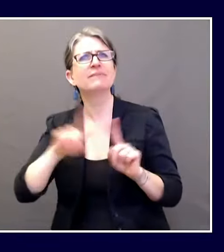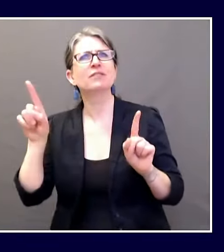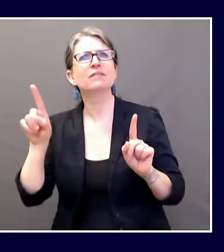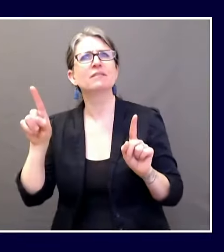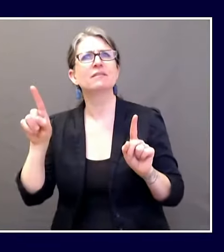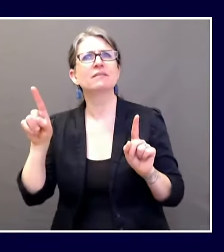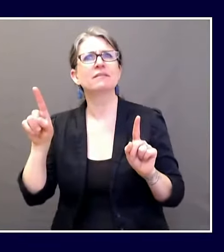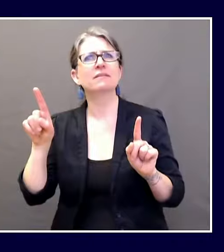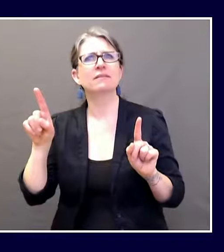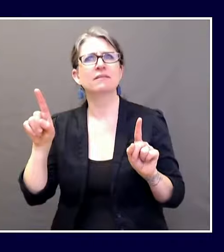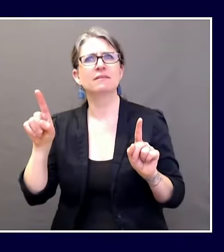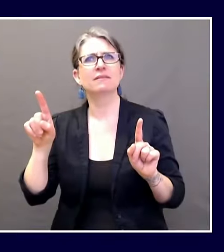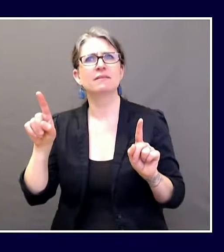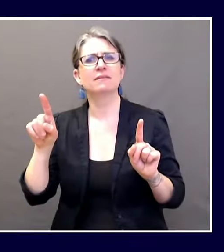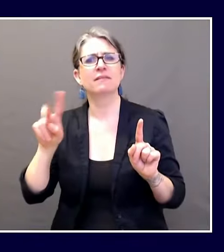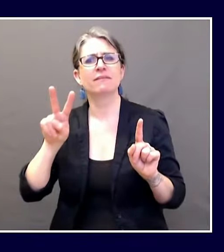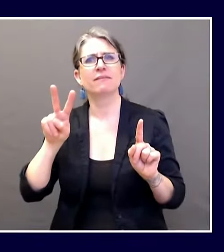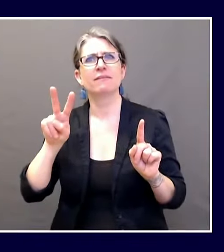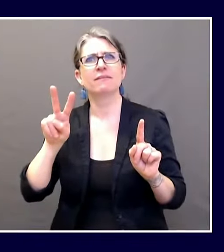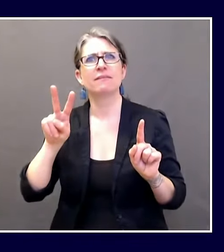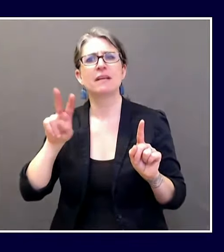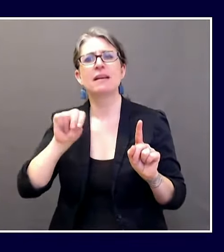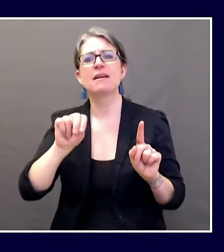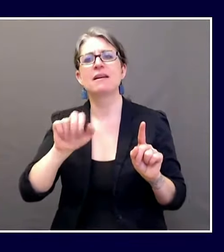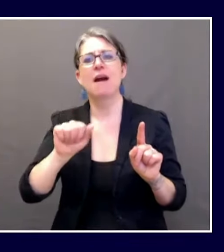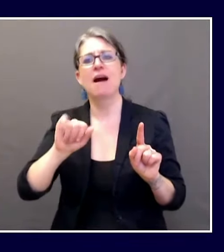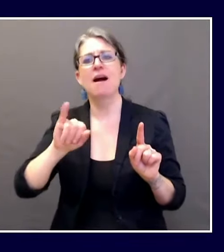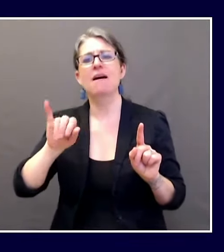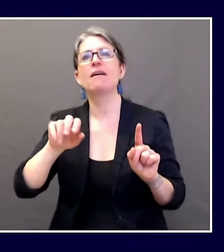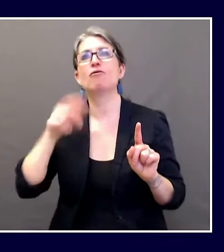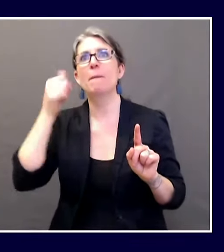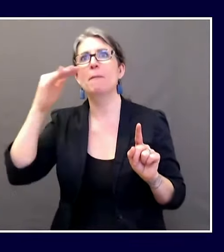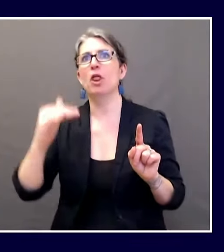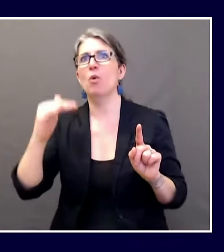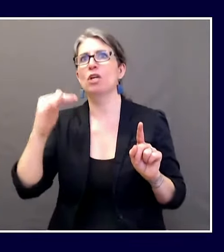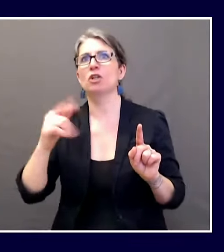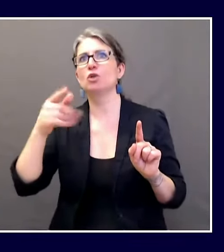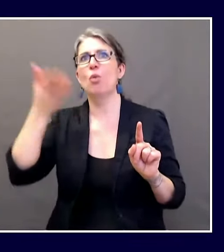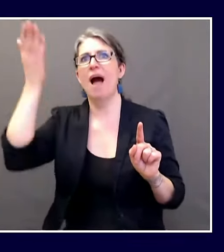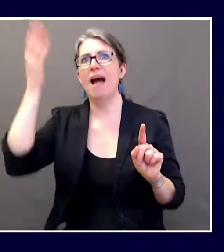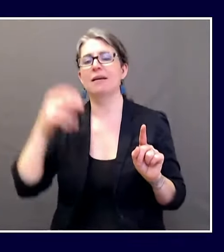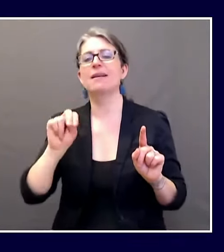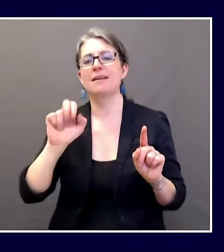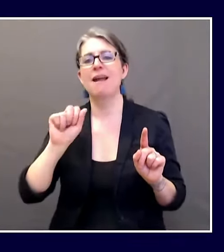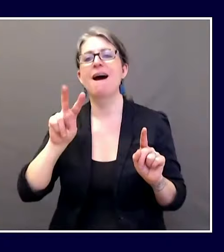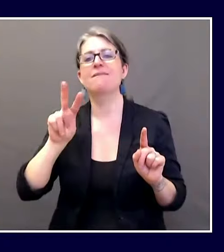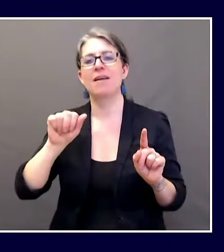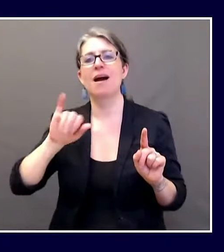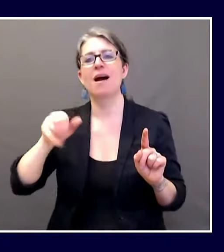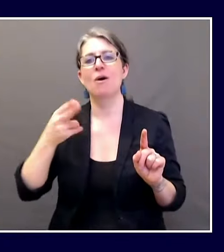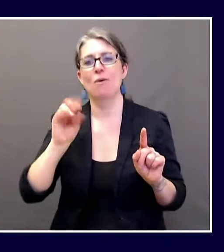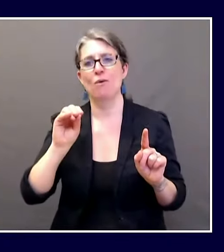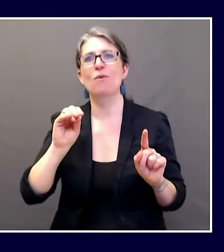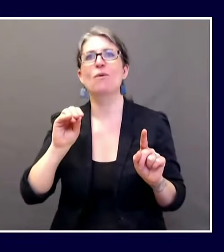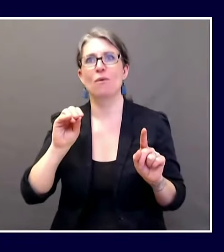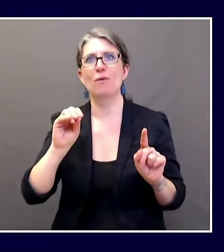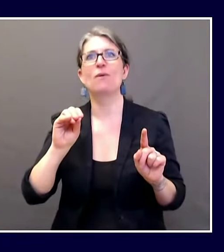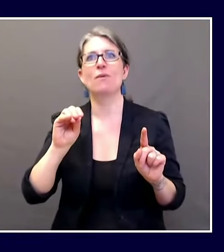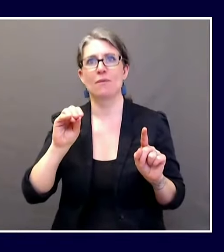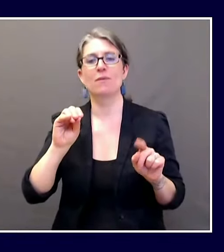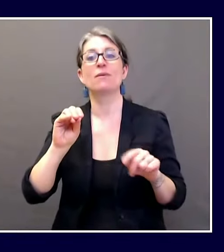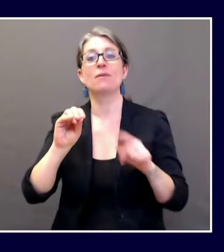50% threshold of vaccinations of the total population, that cases were really driven down quite a bit after that point. Is